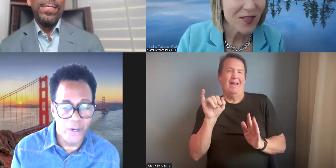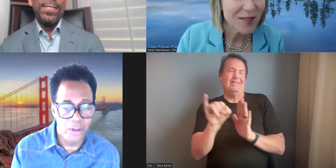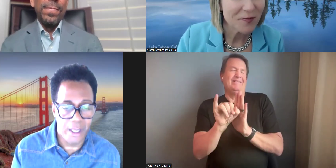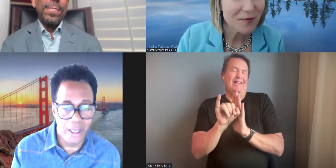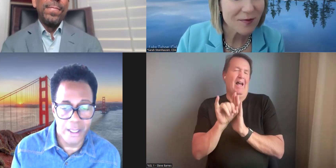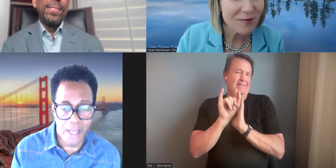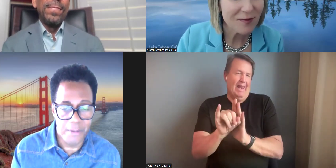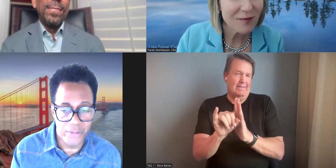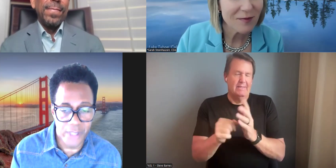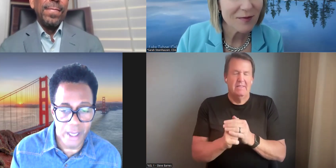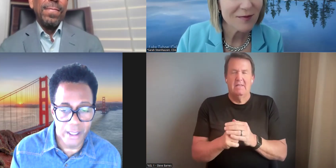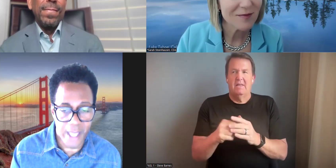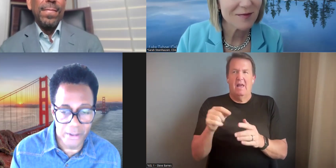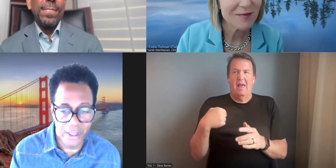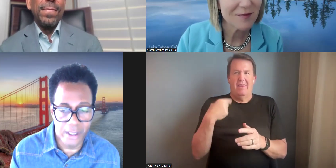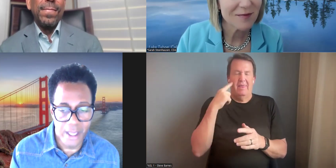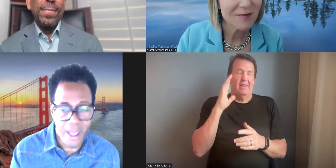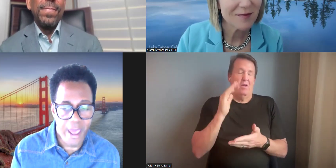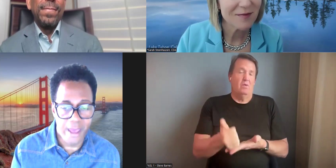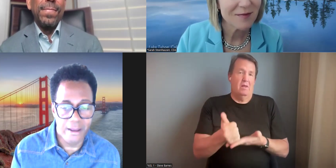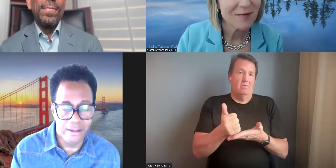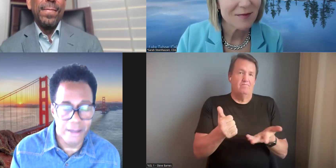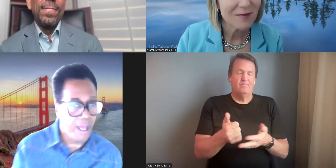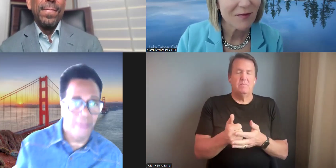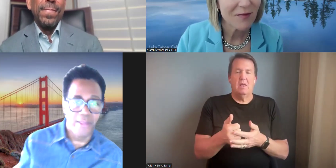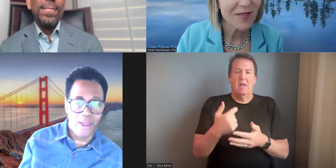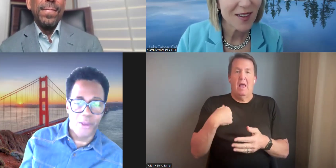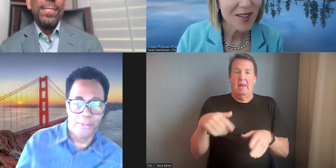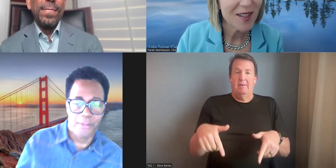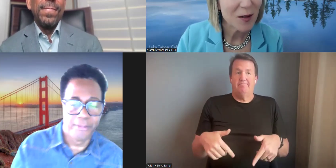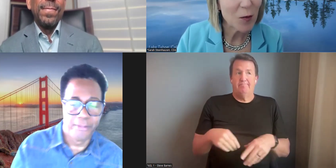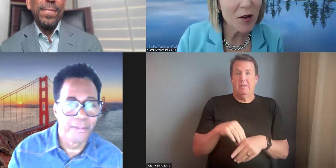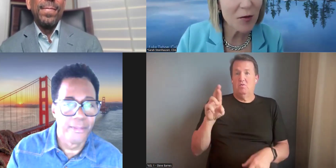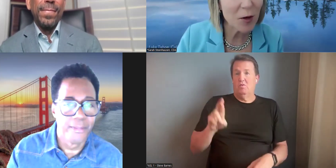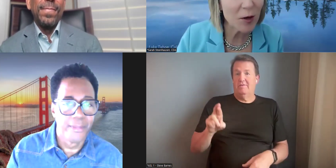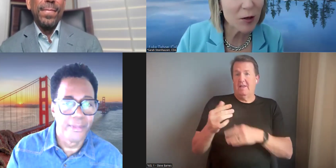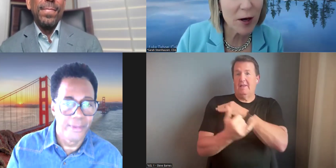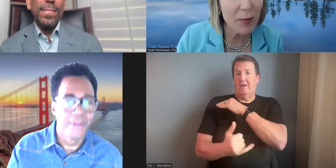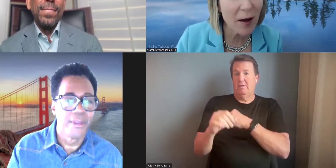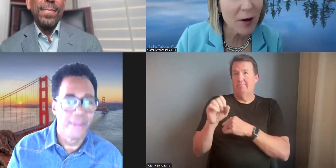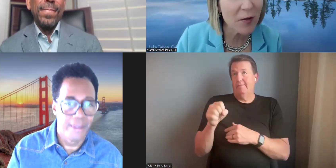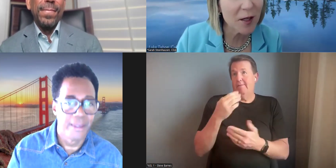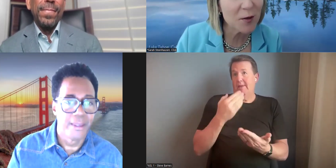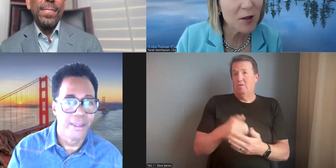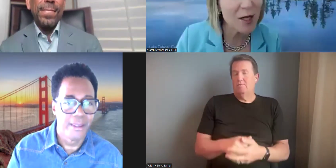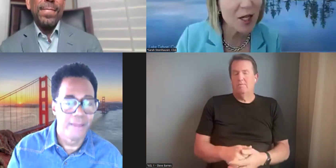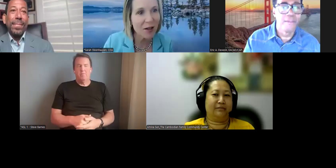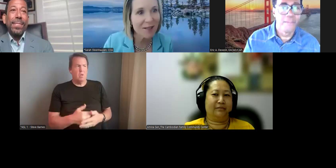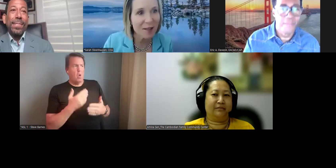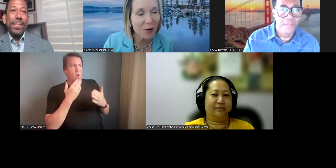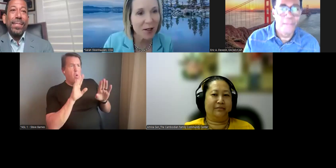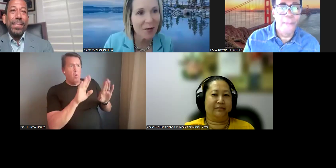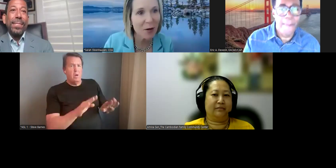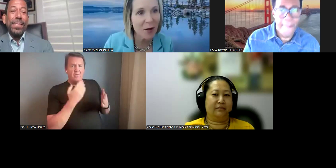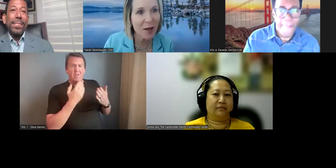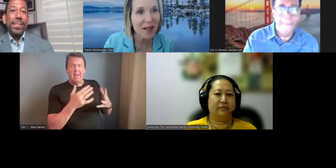with folk, and I'm in Riverside County. And yeah, thank you. Wonderful. What a great background. Thank you so much, Eric.